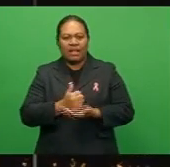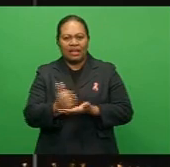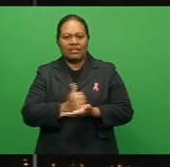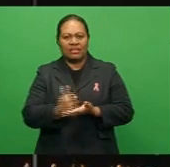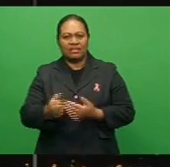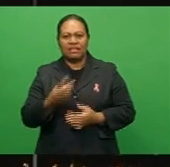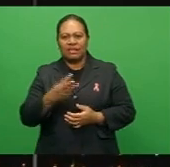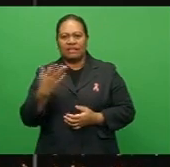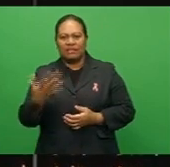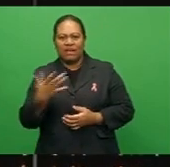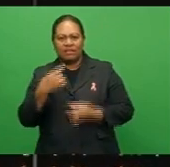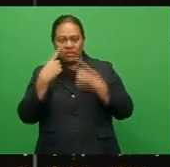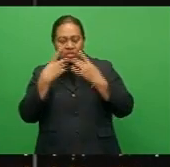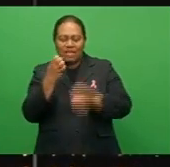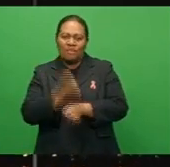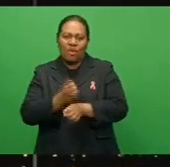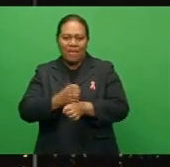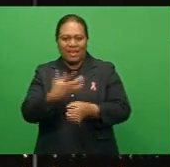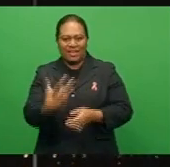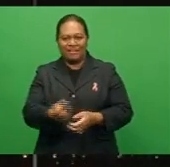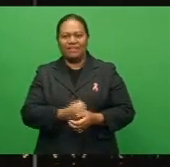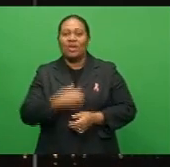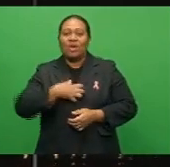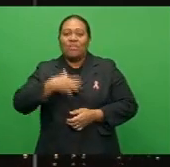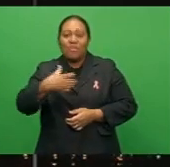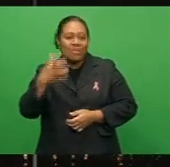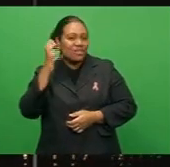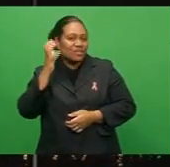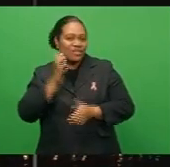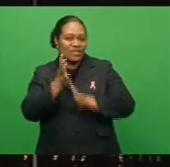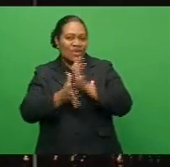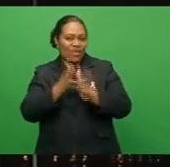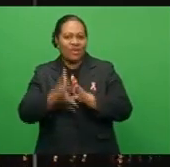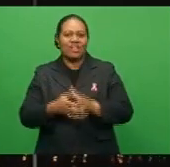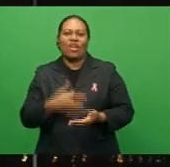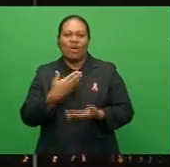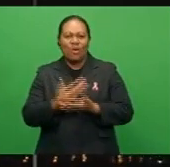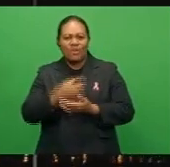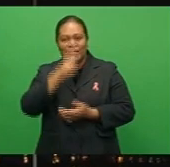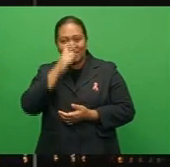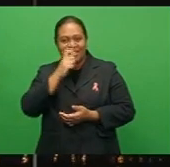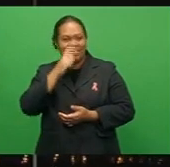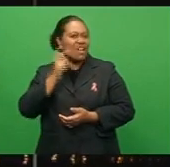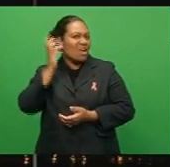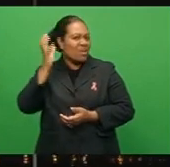places. And up north, showers and cloudy conditions also prevailed.